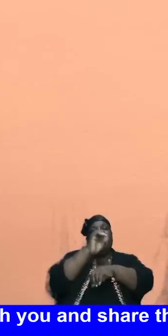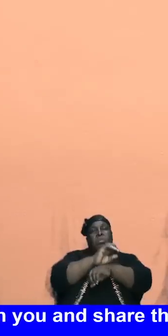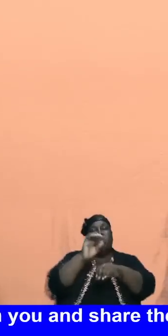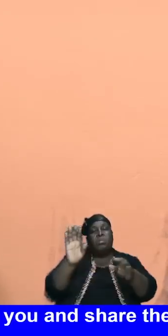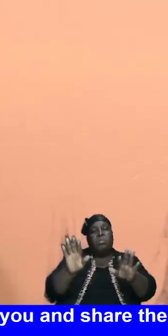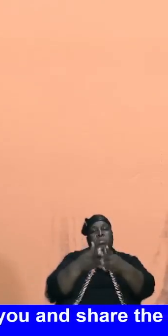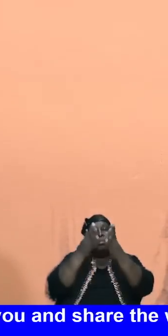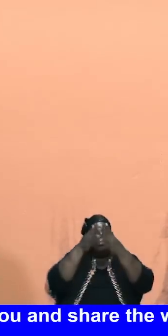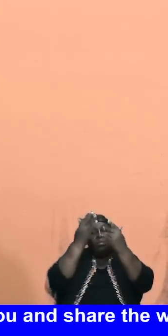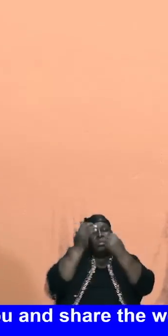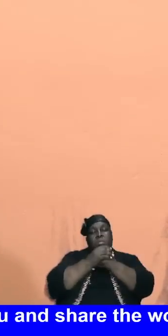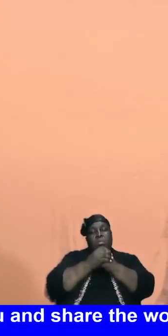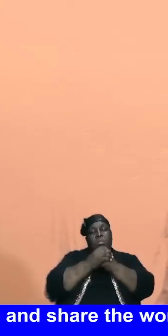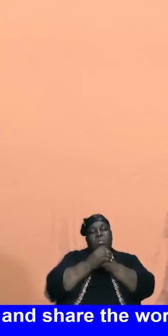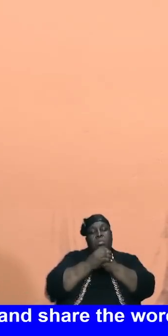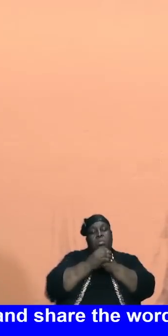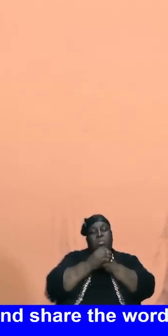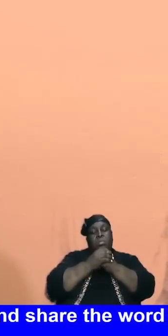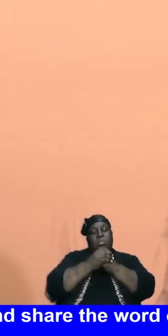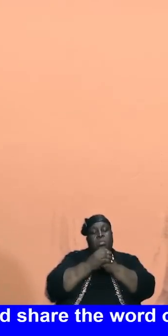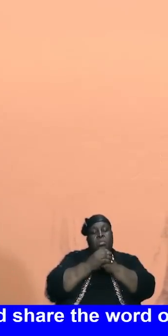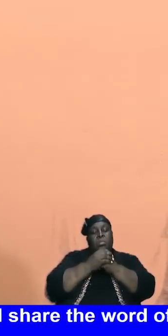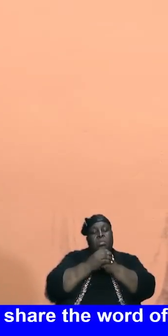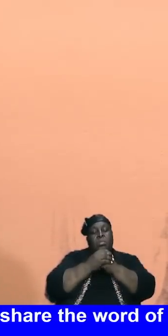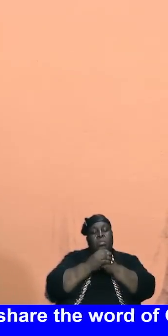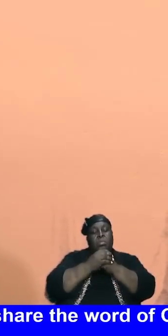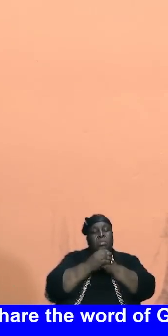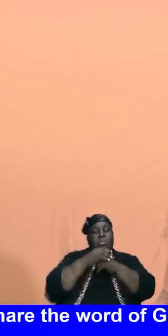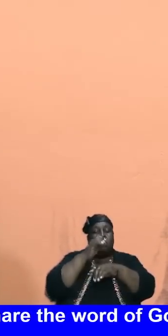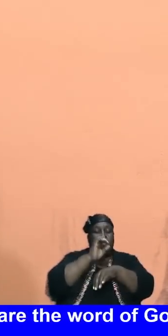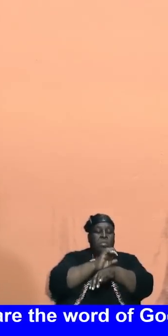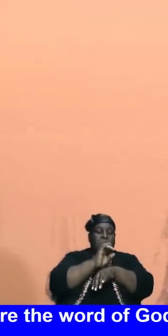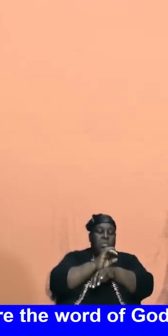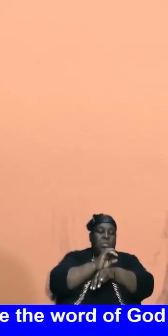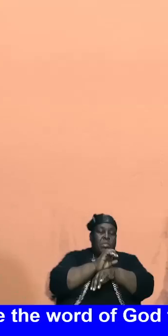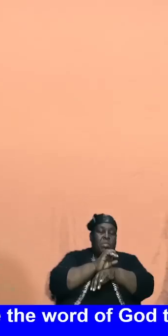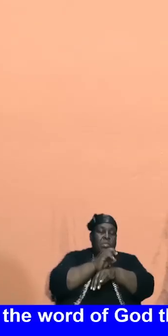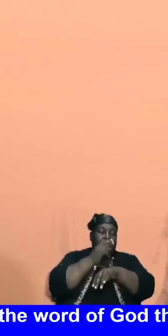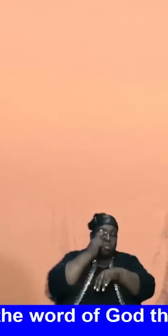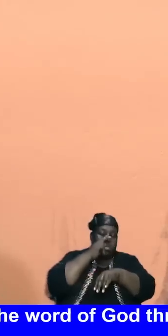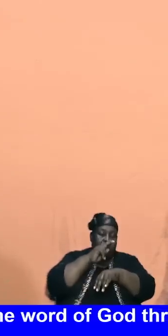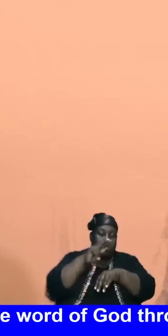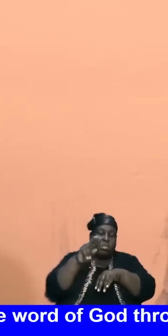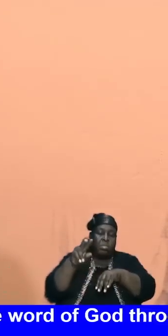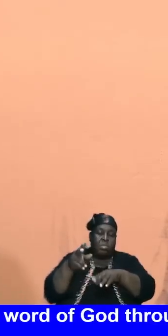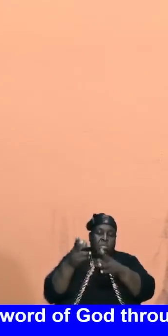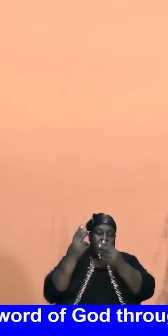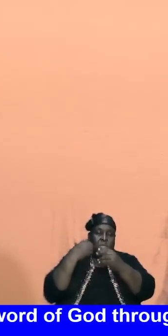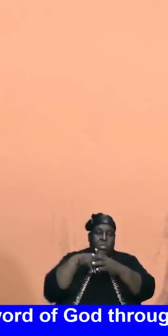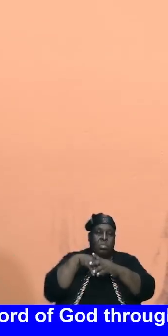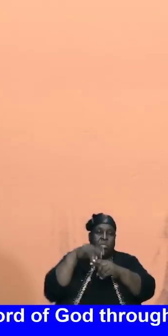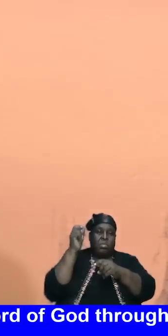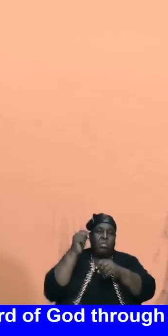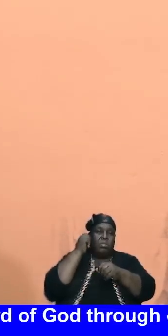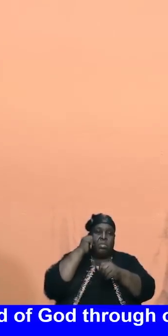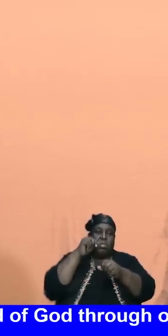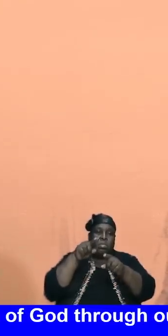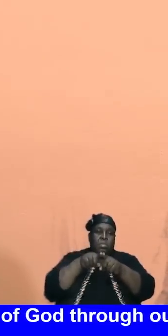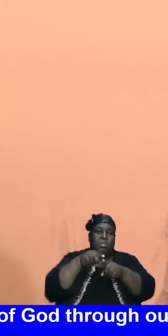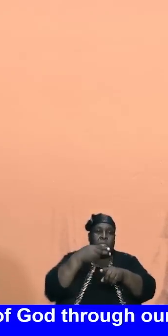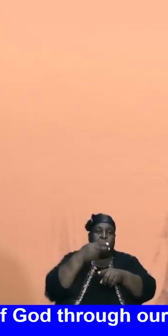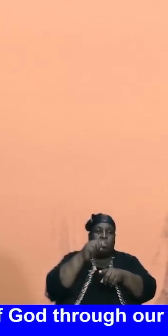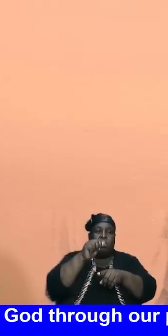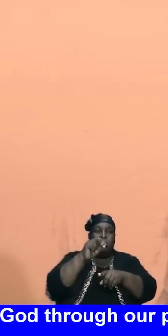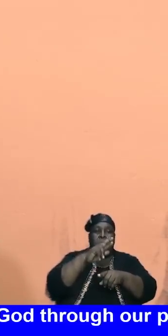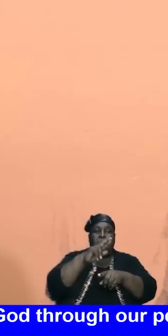courts of praise, amen. We'll be at that church on Saturday, so we look forward to us coming out and supporting, amen, Sister Harrison, amen,